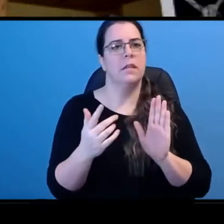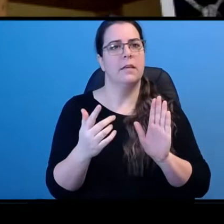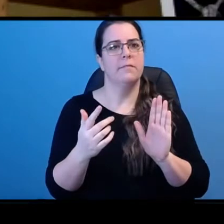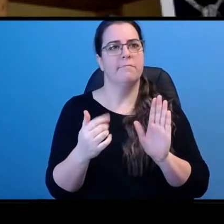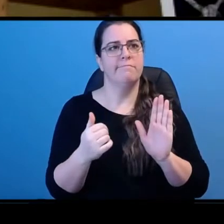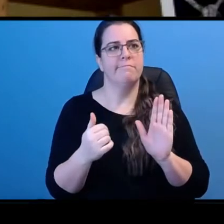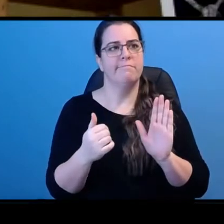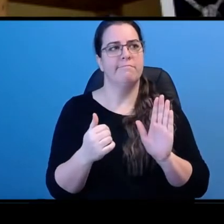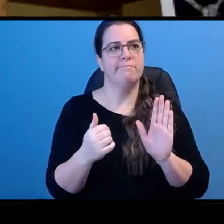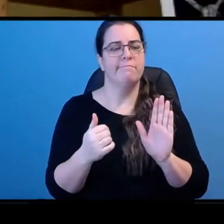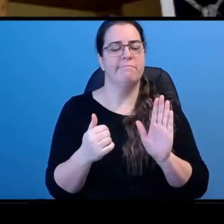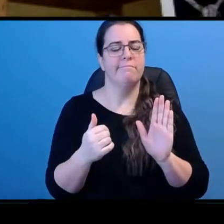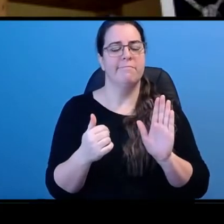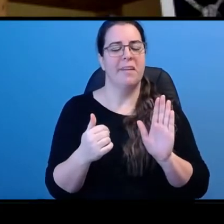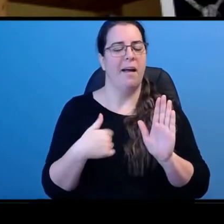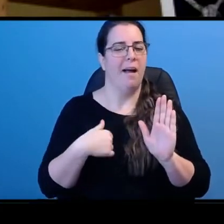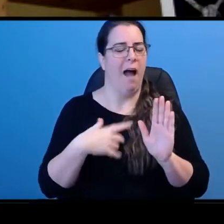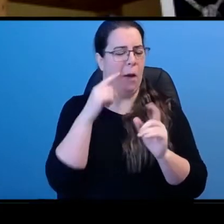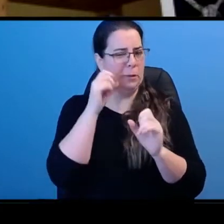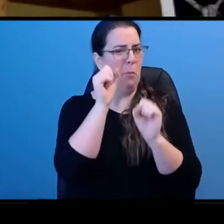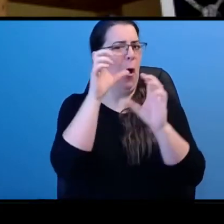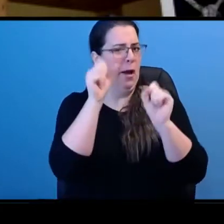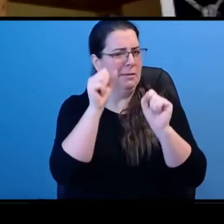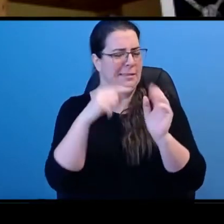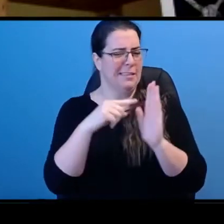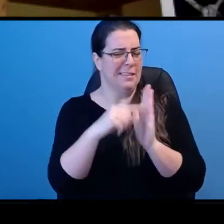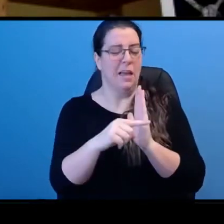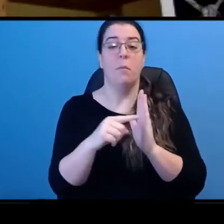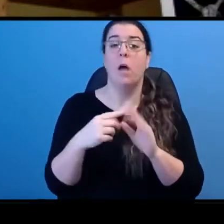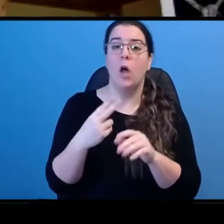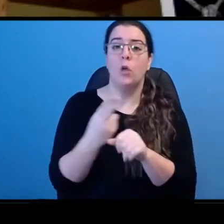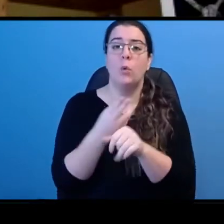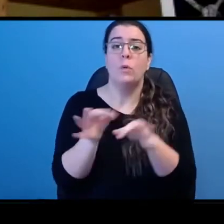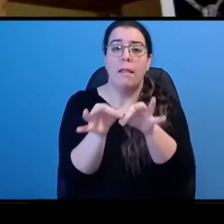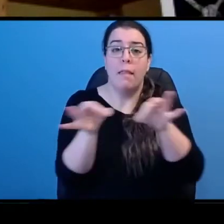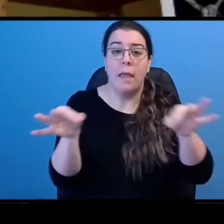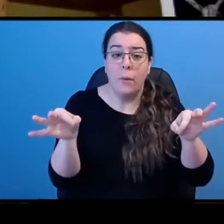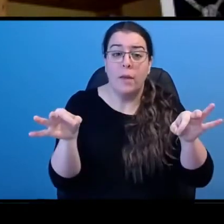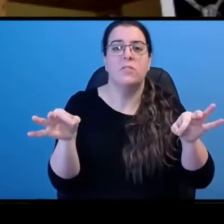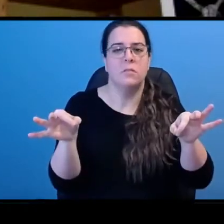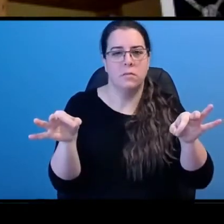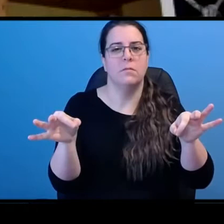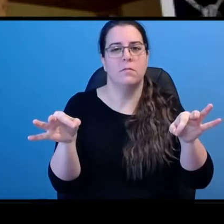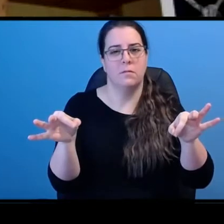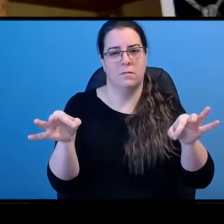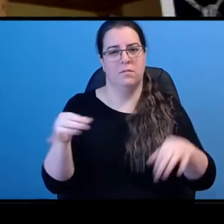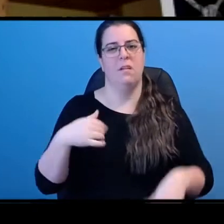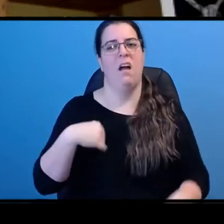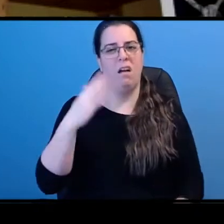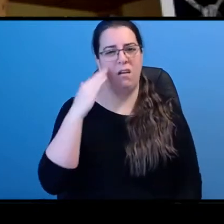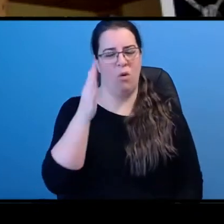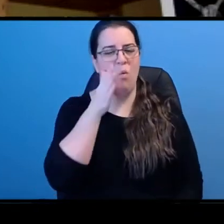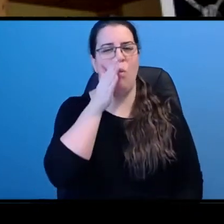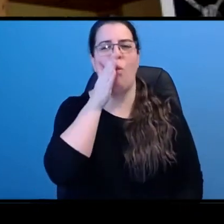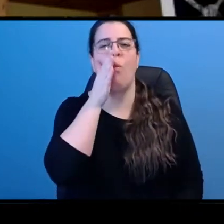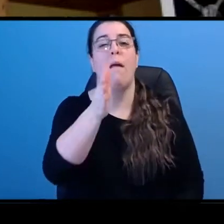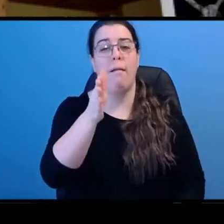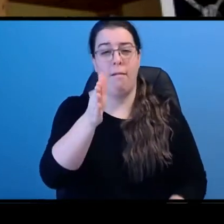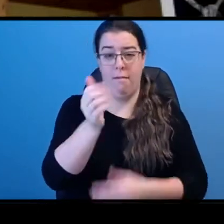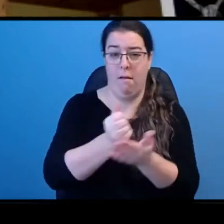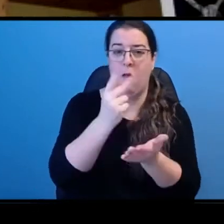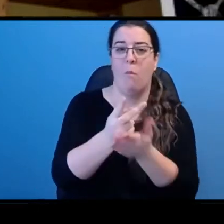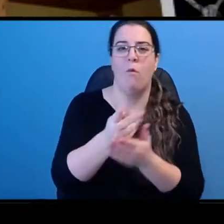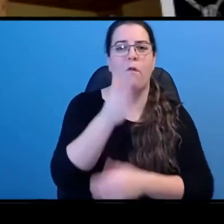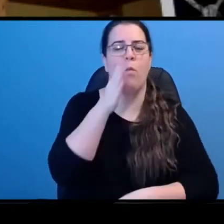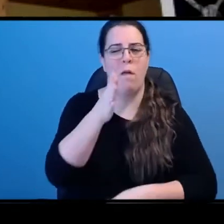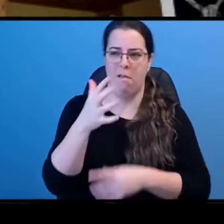actually quite effective, is using language that says, this is going to happen. You're confident that you're going to get this grant,